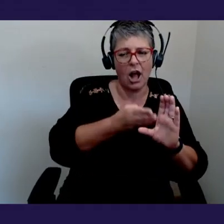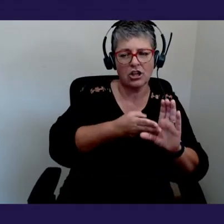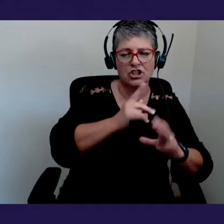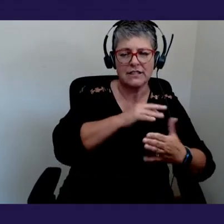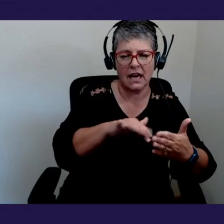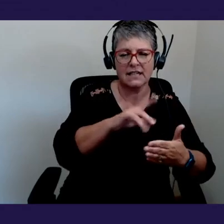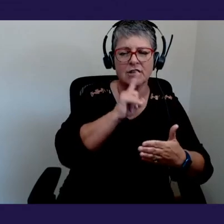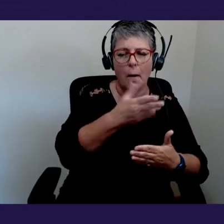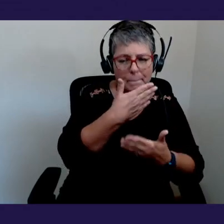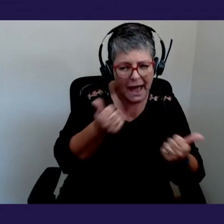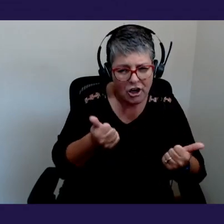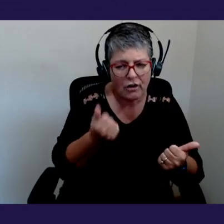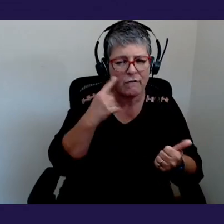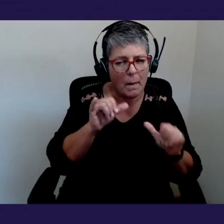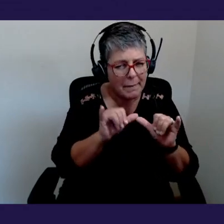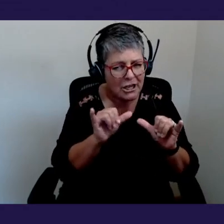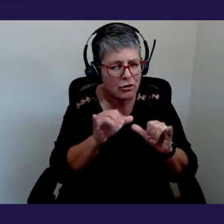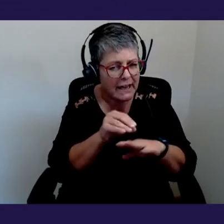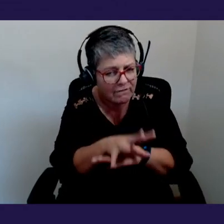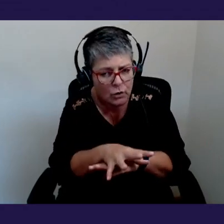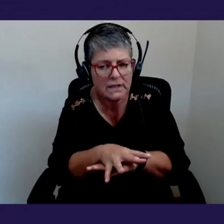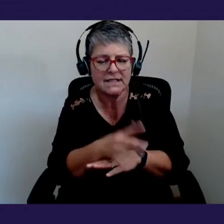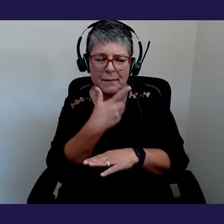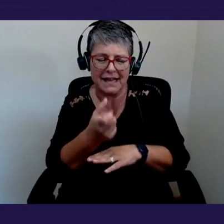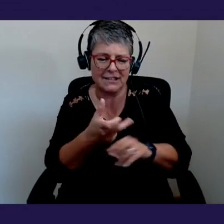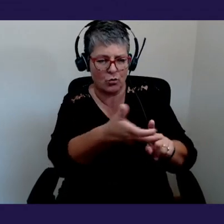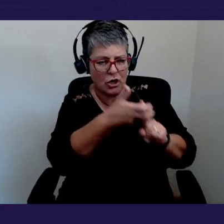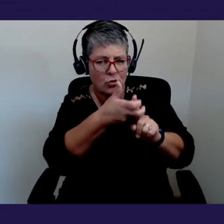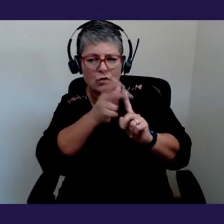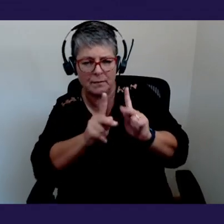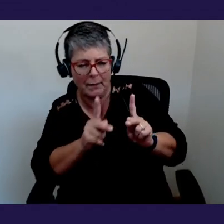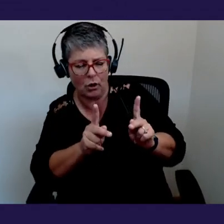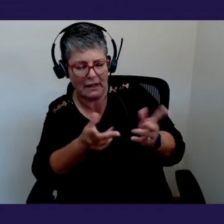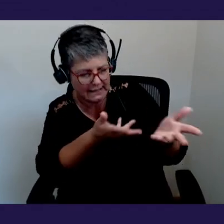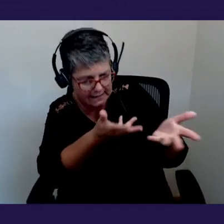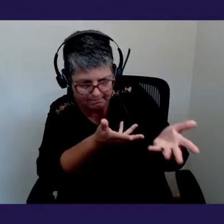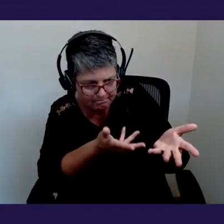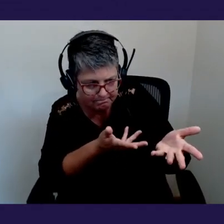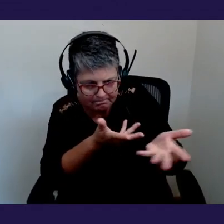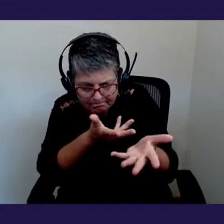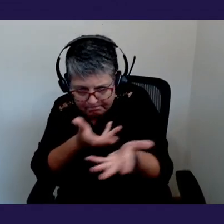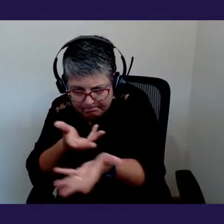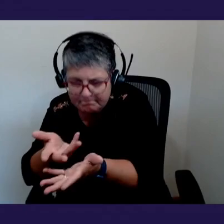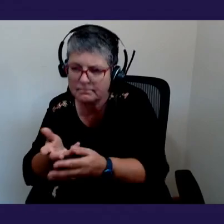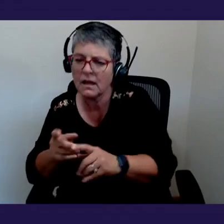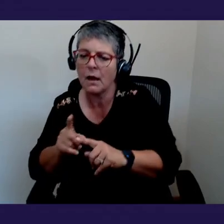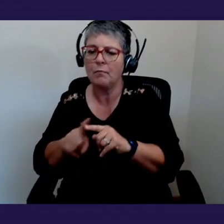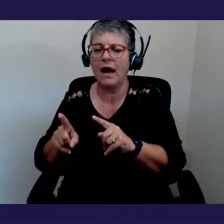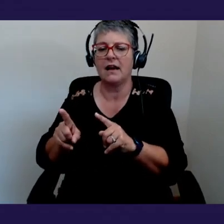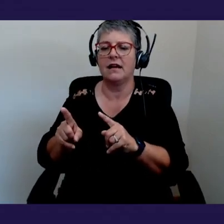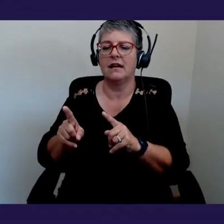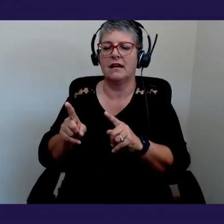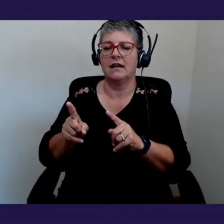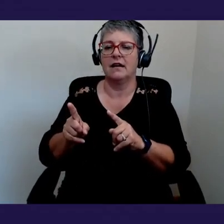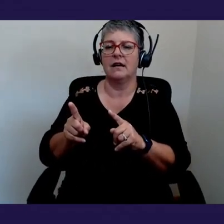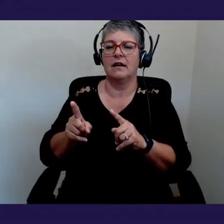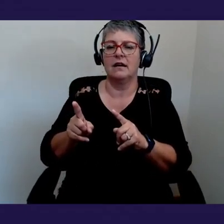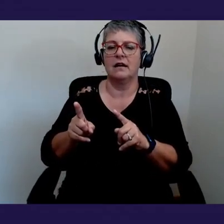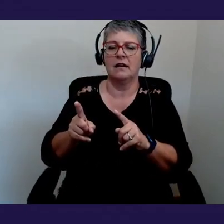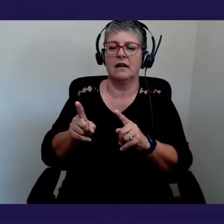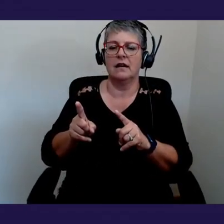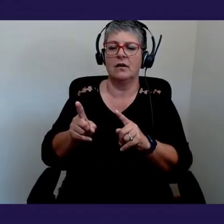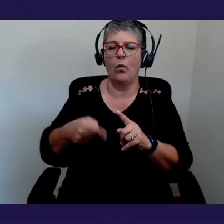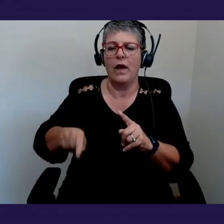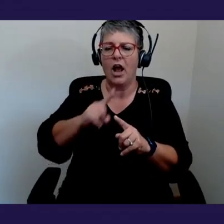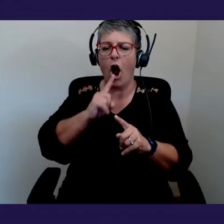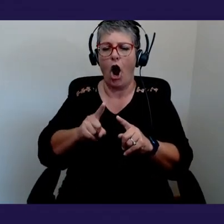attitudes because they recruit participants into studies and ask them, but they're also constrained by the need to control what people see and put participants in